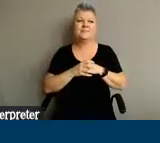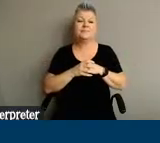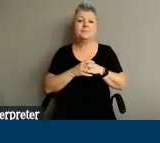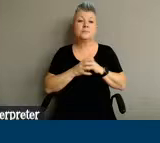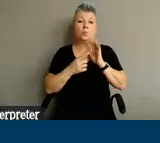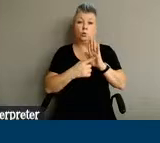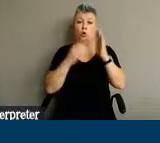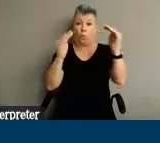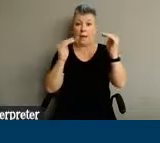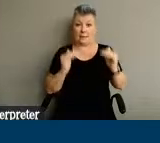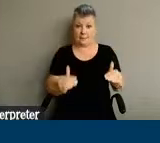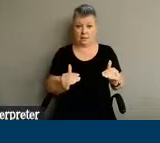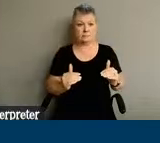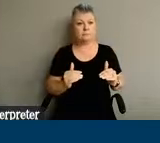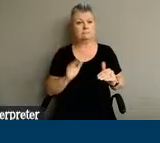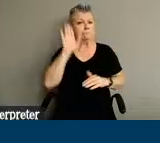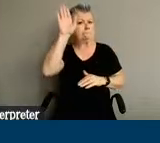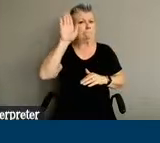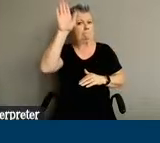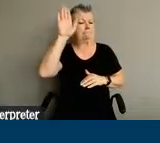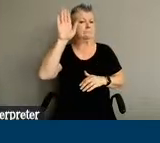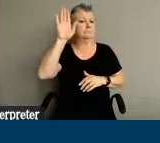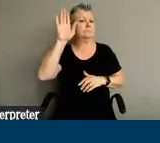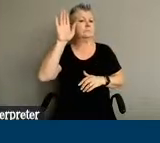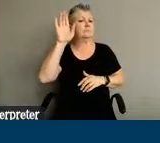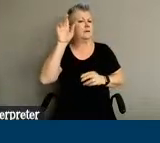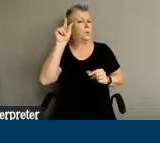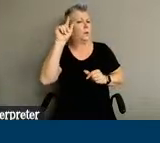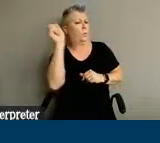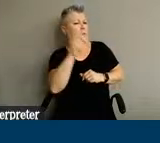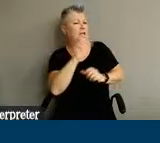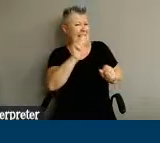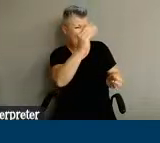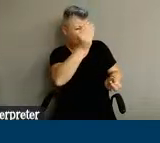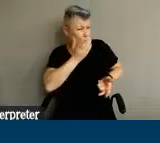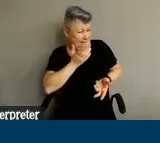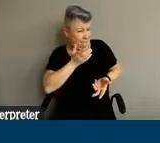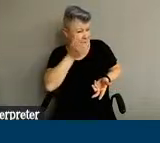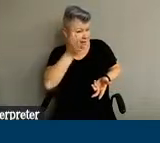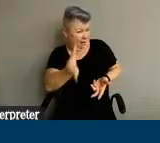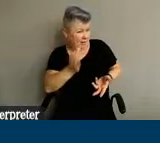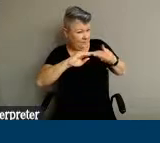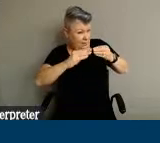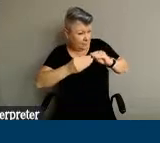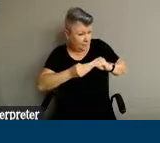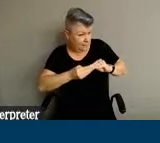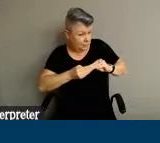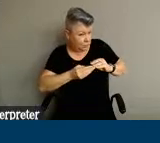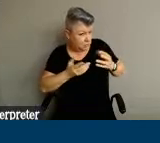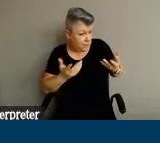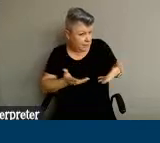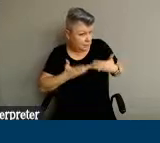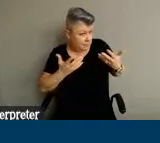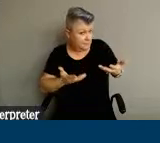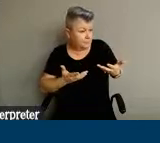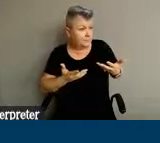Can I ask a quick question? Can you give me a concept of numbers? Yes,